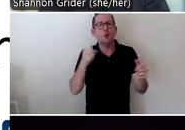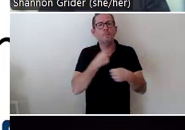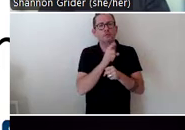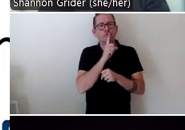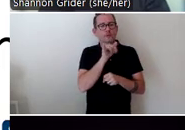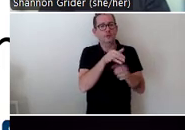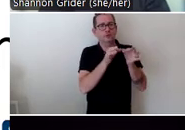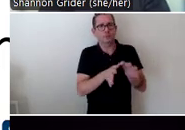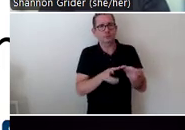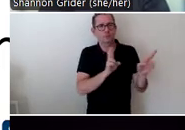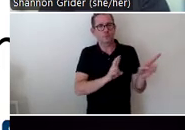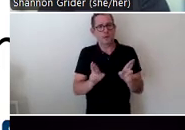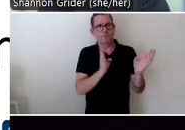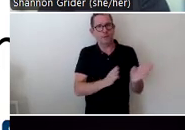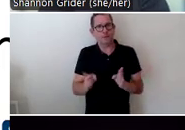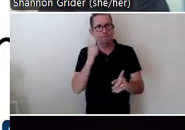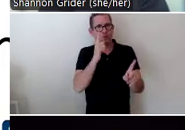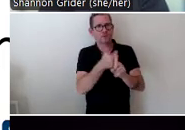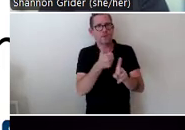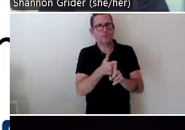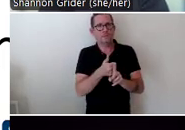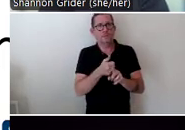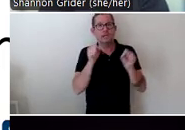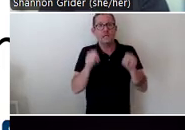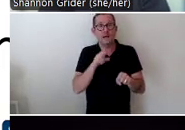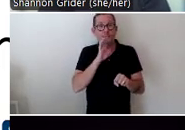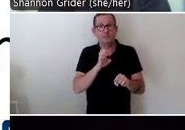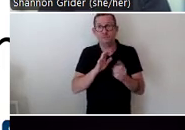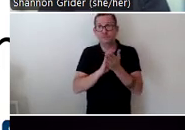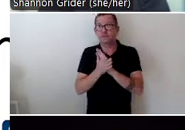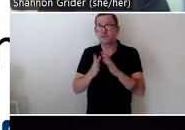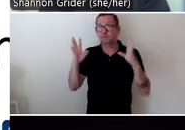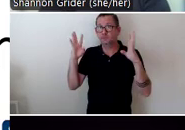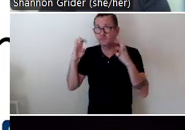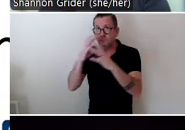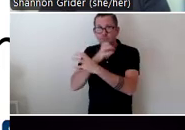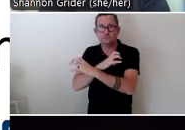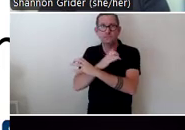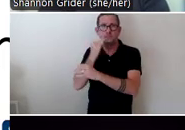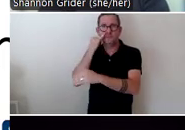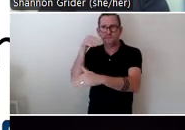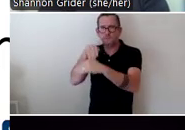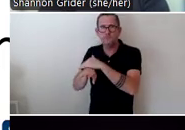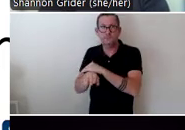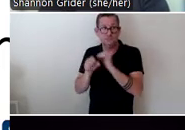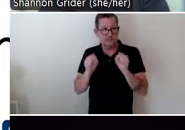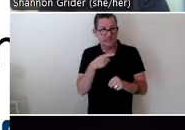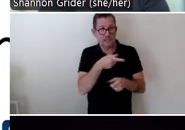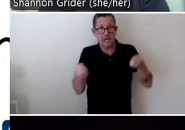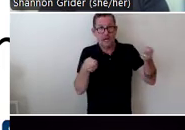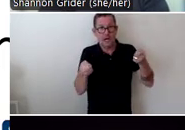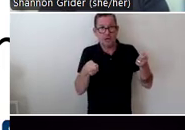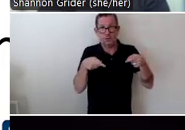from a crisis stabilization unit stay or something like that? Any of that information would be beneficial for the interpreter